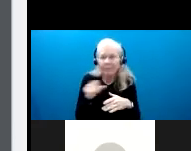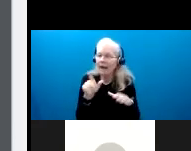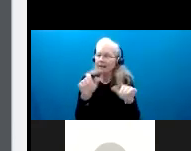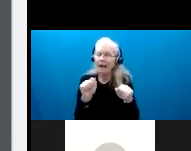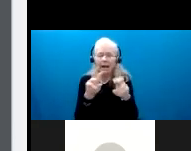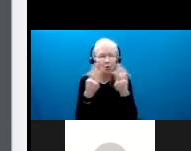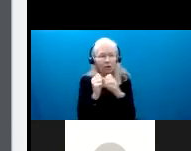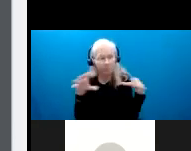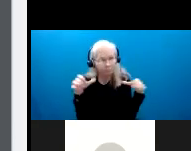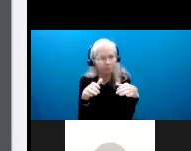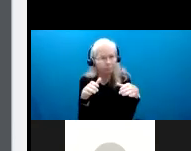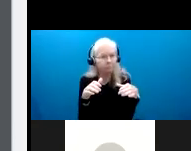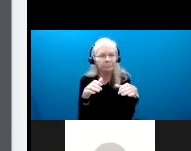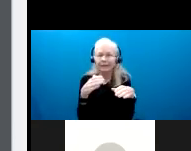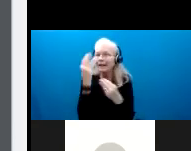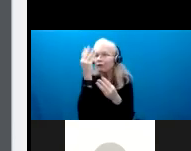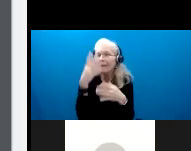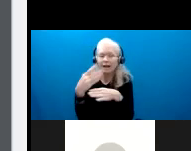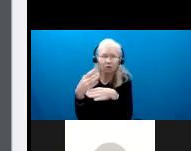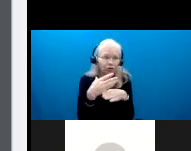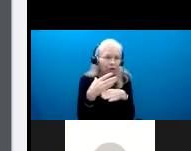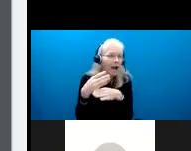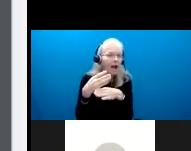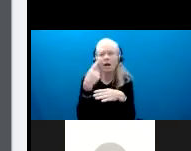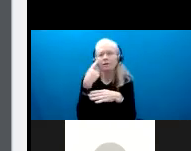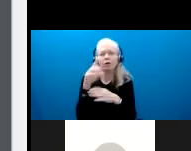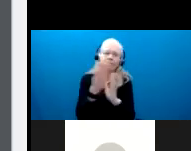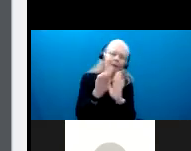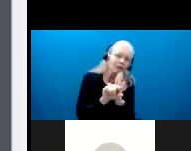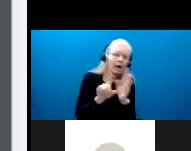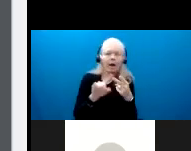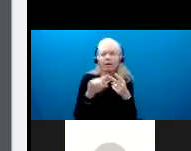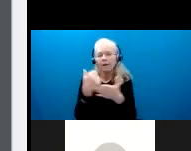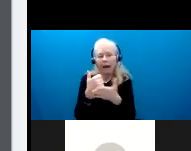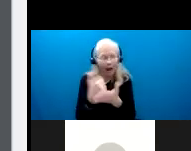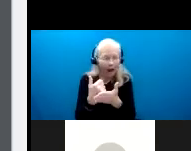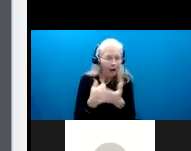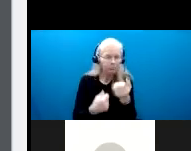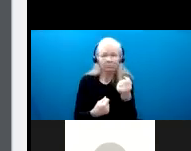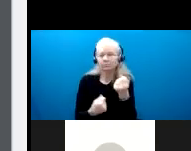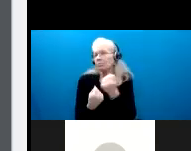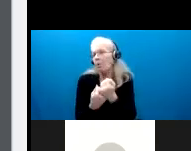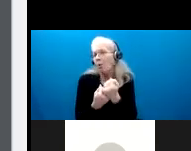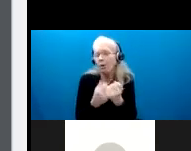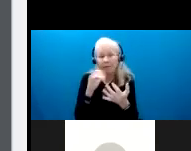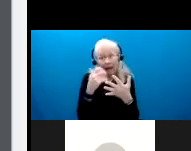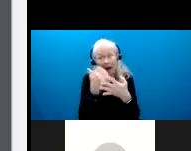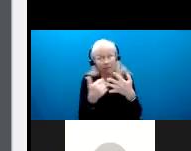know, get that kind of background or help and support? Is that something that is a priority that would be